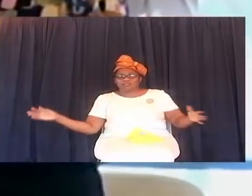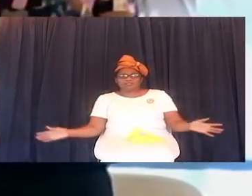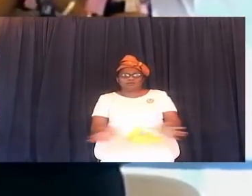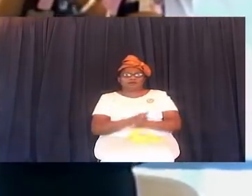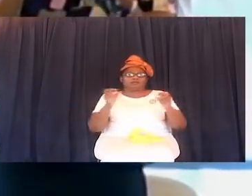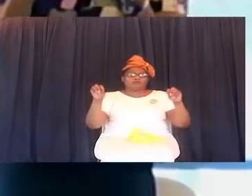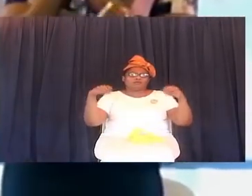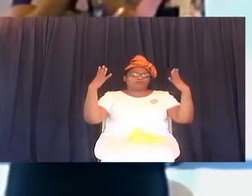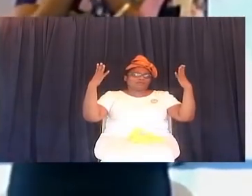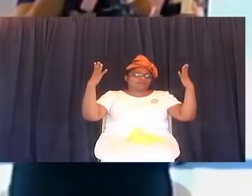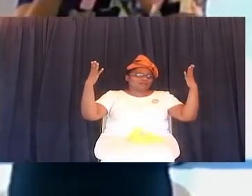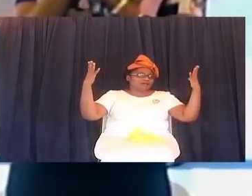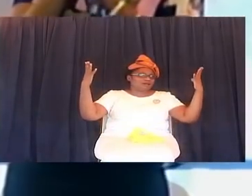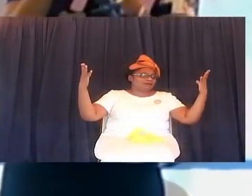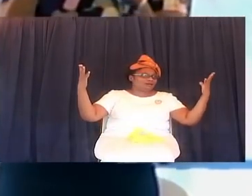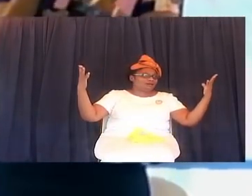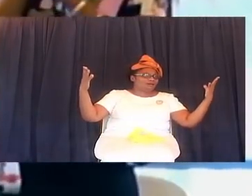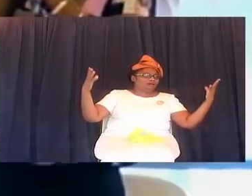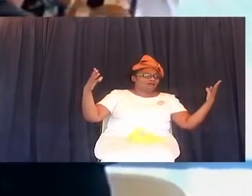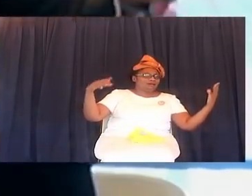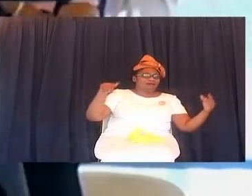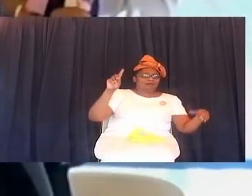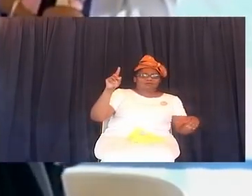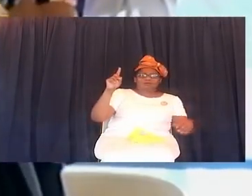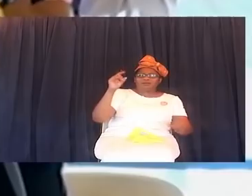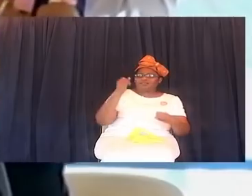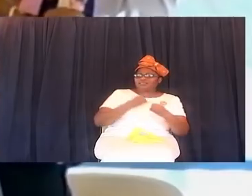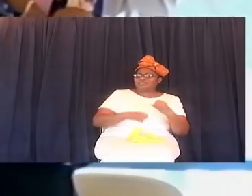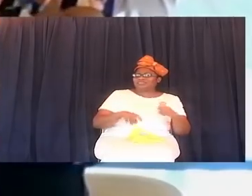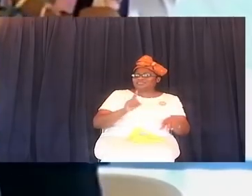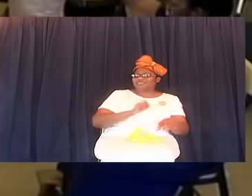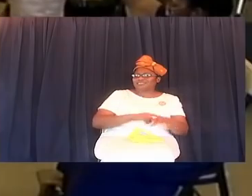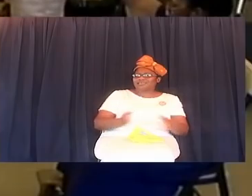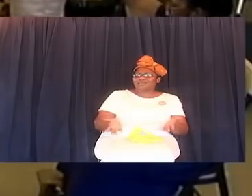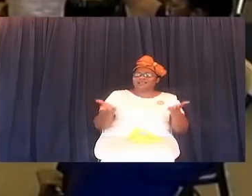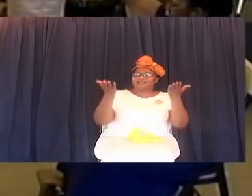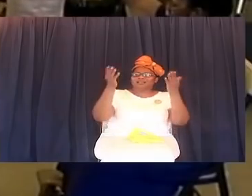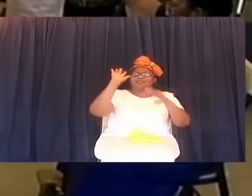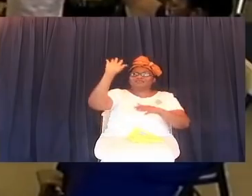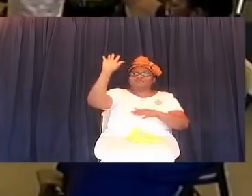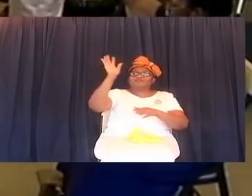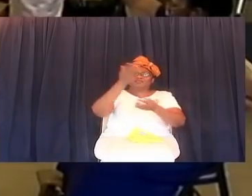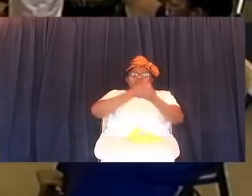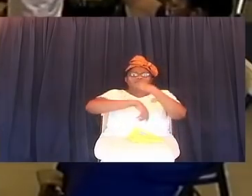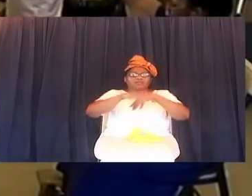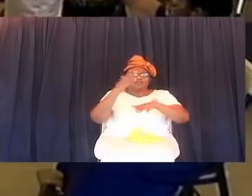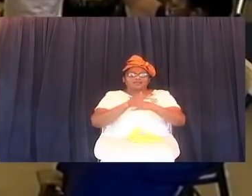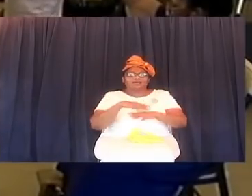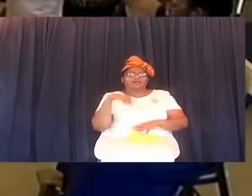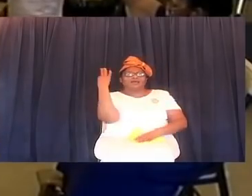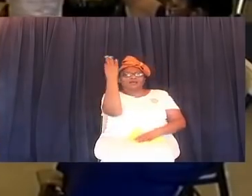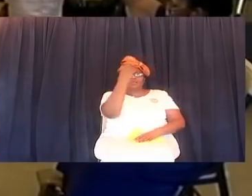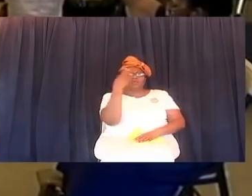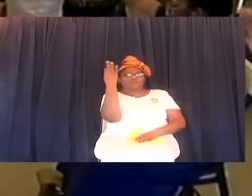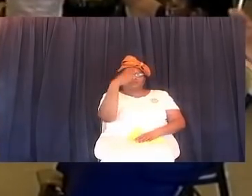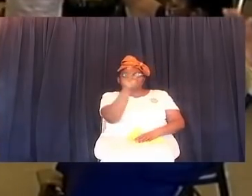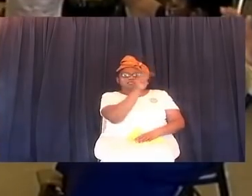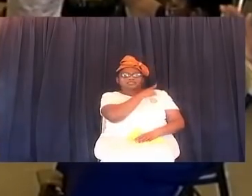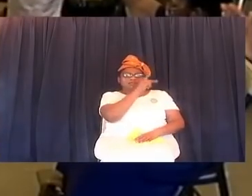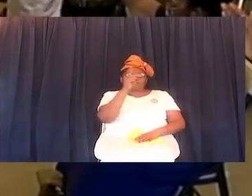Hallelujah, hallelujah. One last time, lift your hands, everybody, in the presence of the King. In the presence of the King. In the presence of the